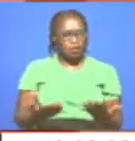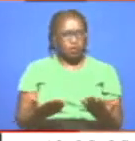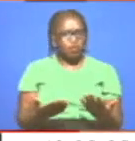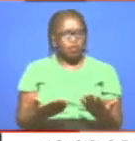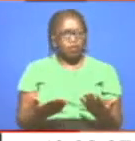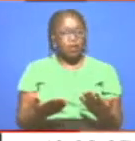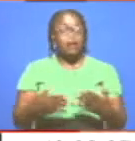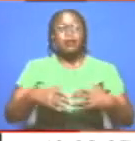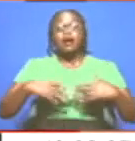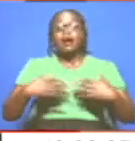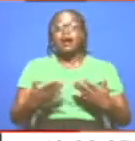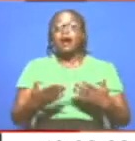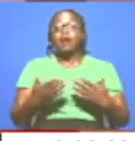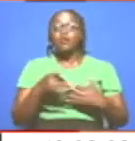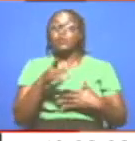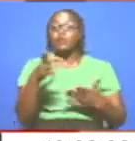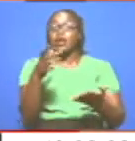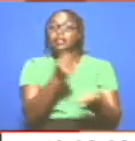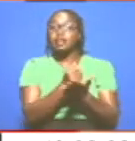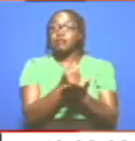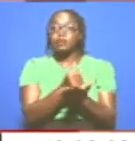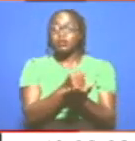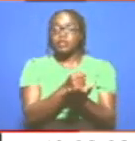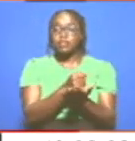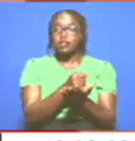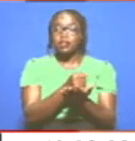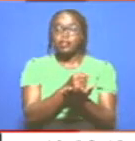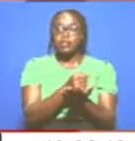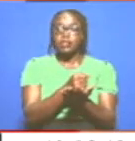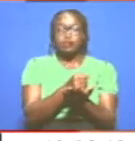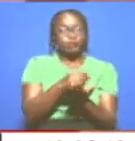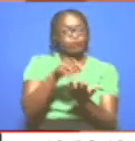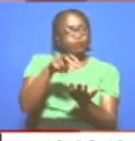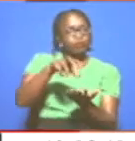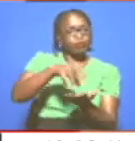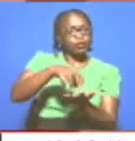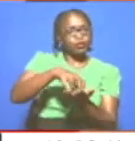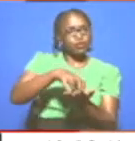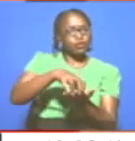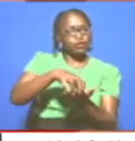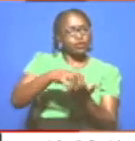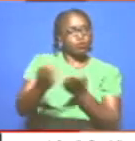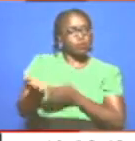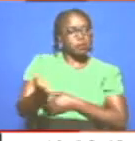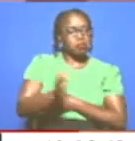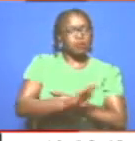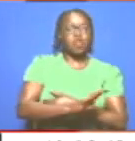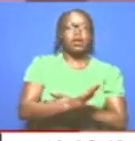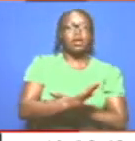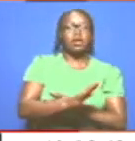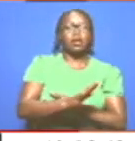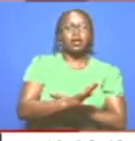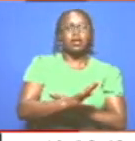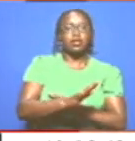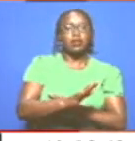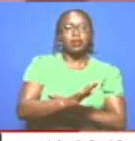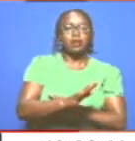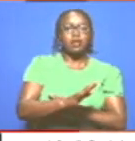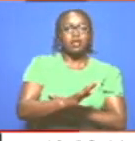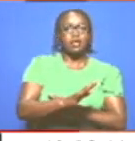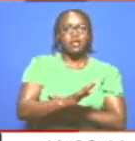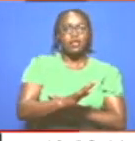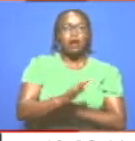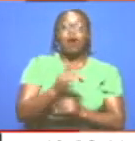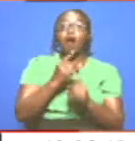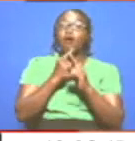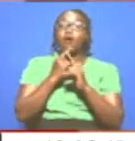have you adopted to pick a stance that would bring back, you know, some order to the game